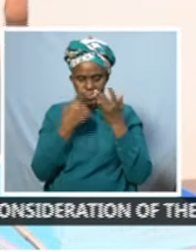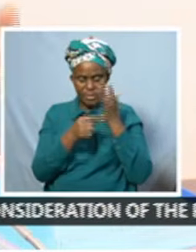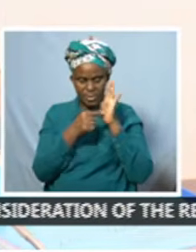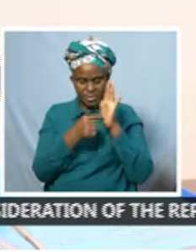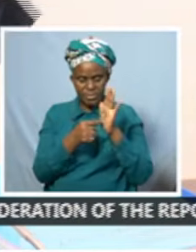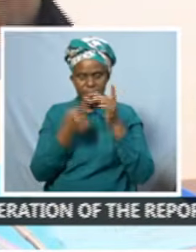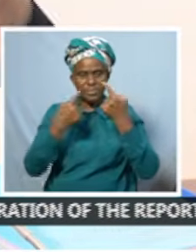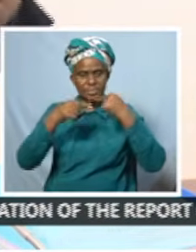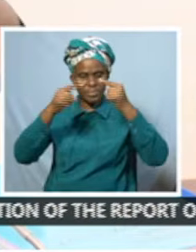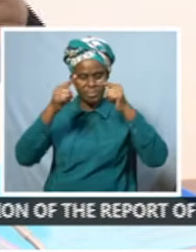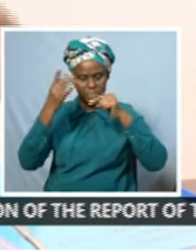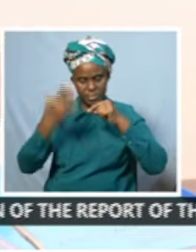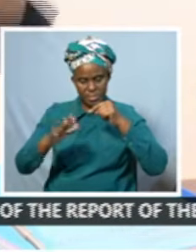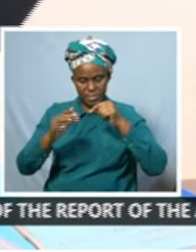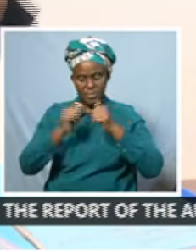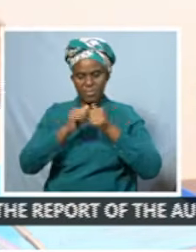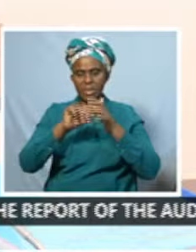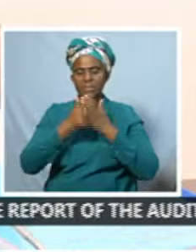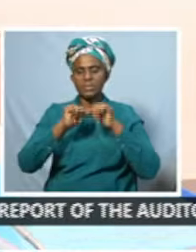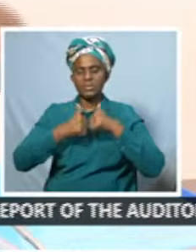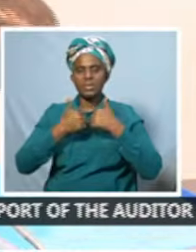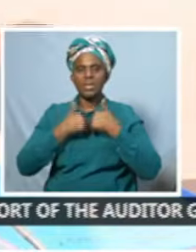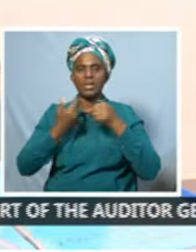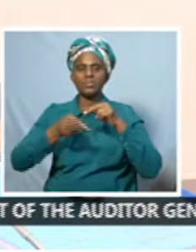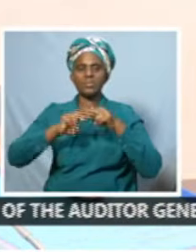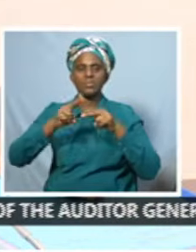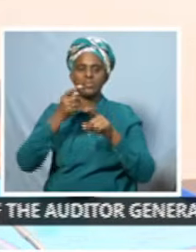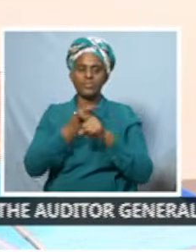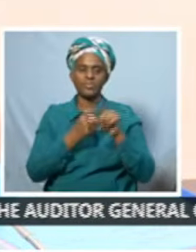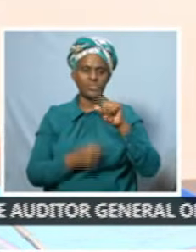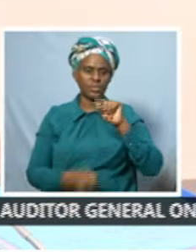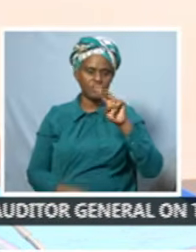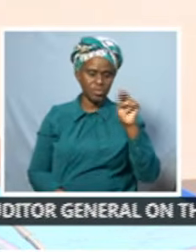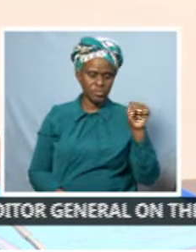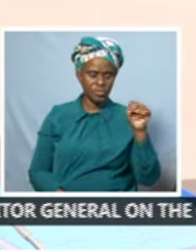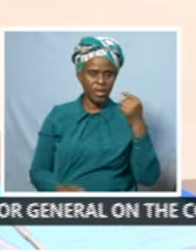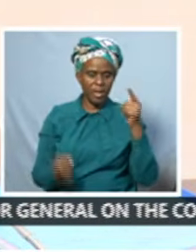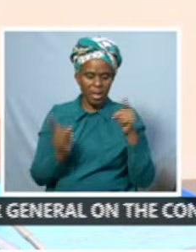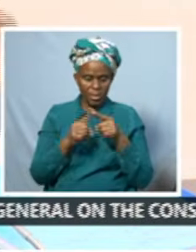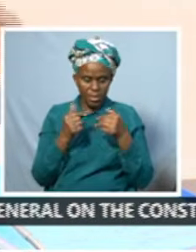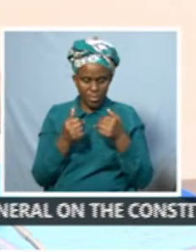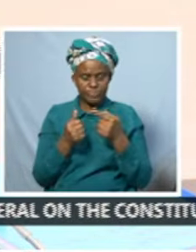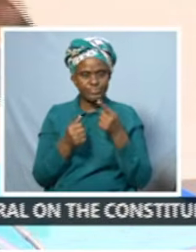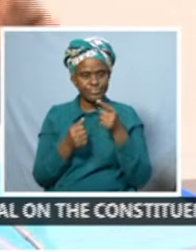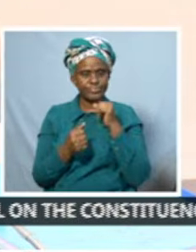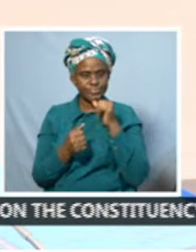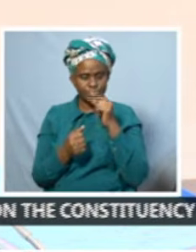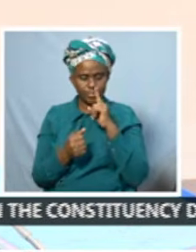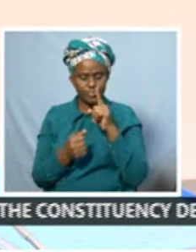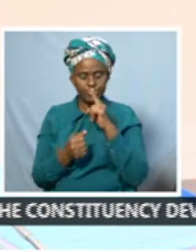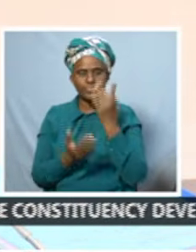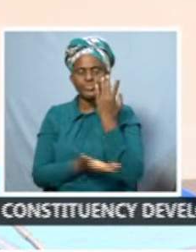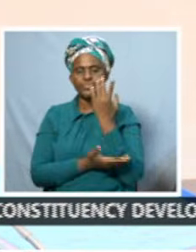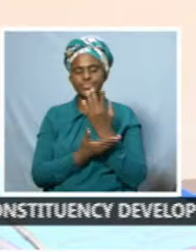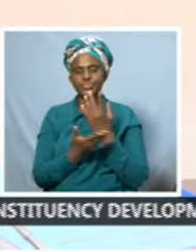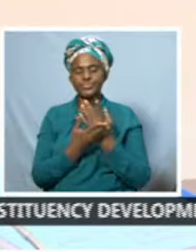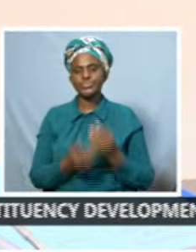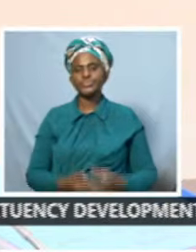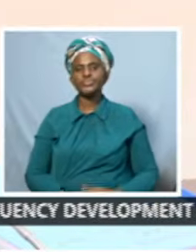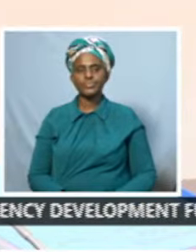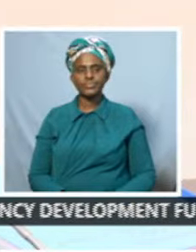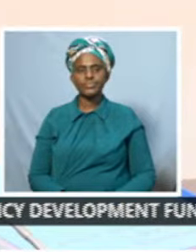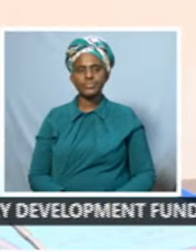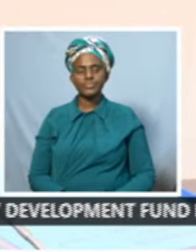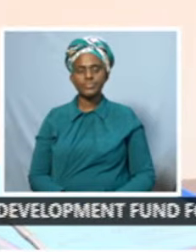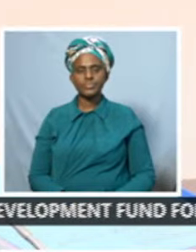the progressive nature in terms of how we have increased from 2022 to date. However, there has been improvement. Last